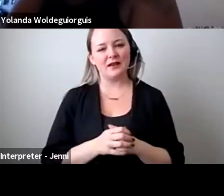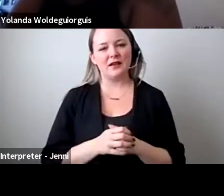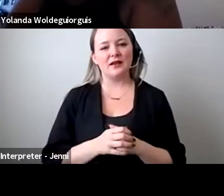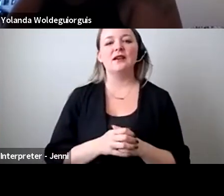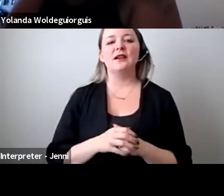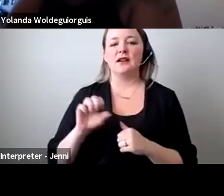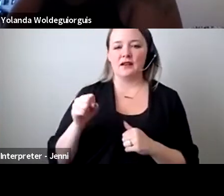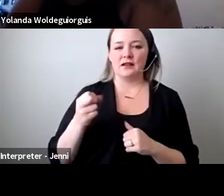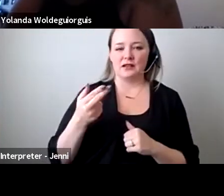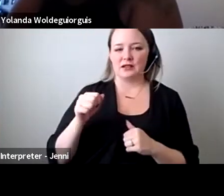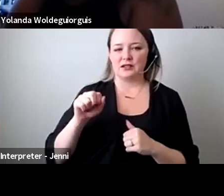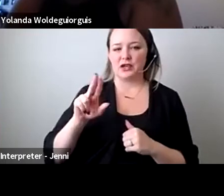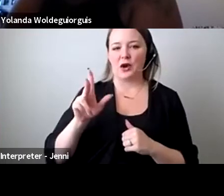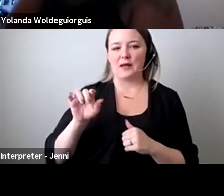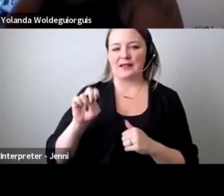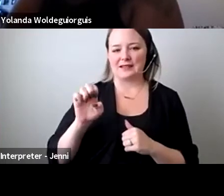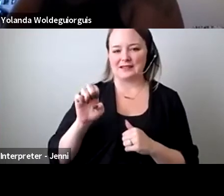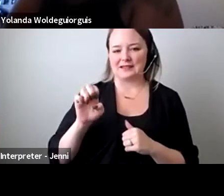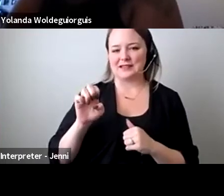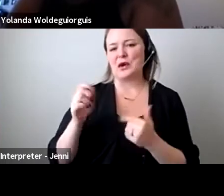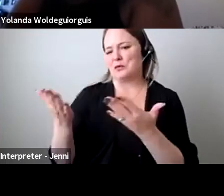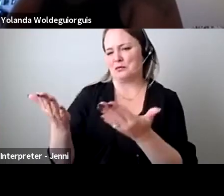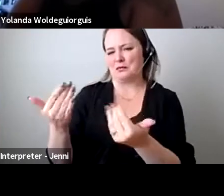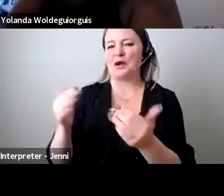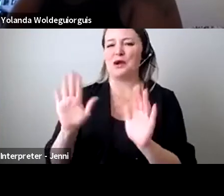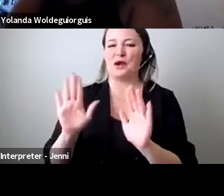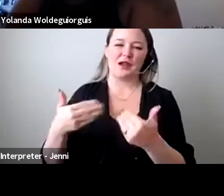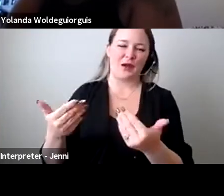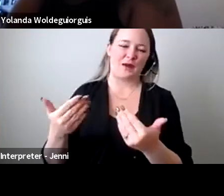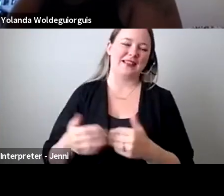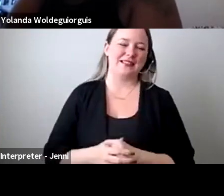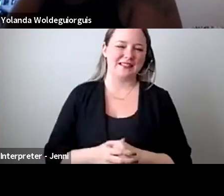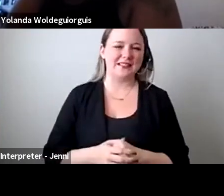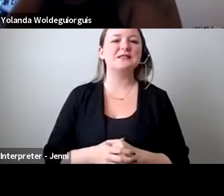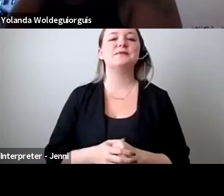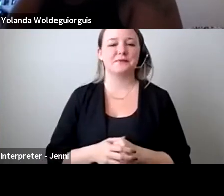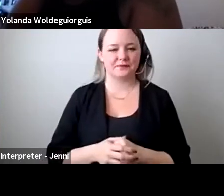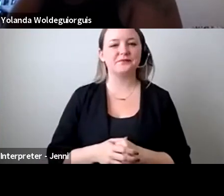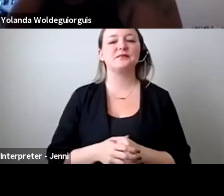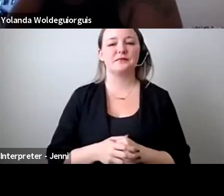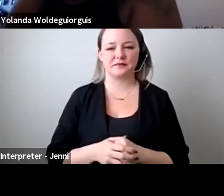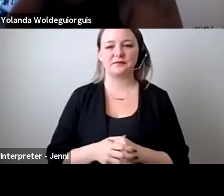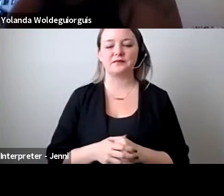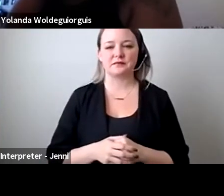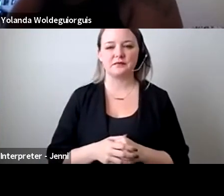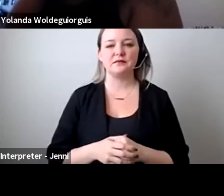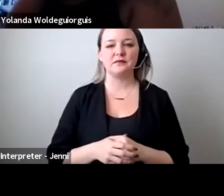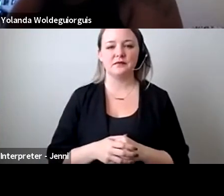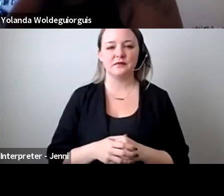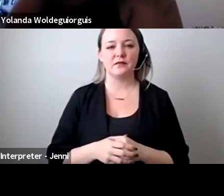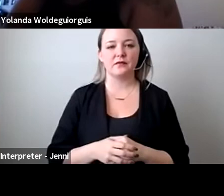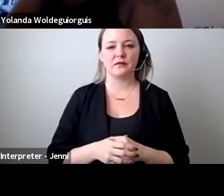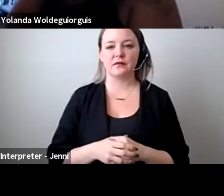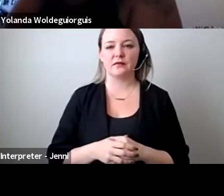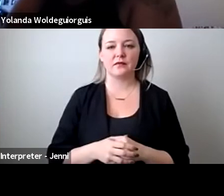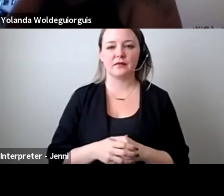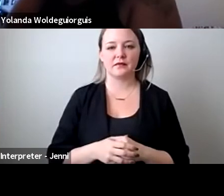I can start. decided. Oh, go ahead. No, go ahead, Charlene. You sure, Selena? Go